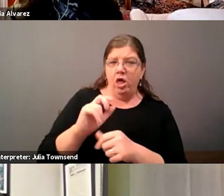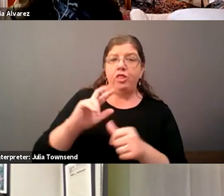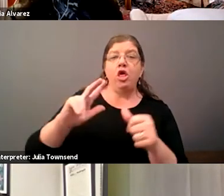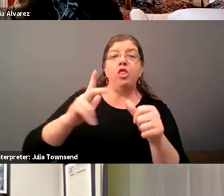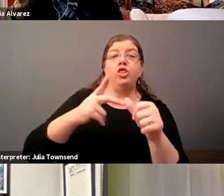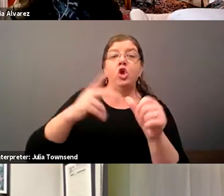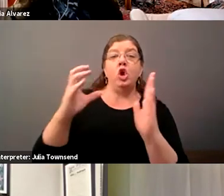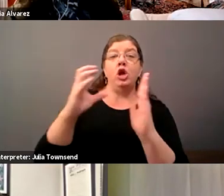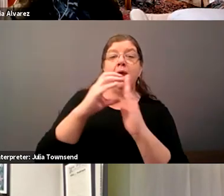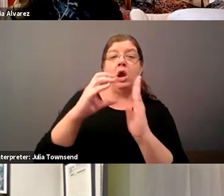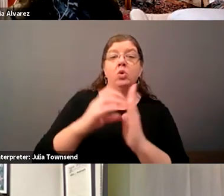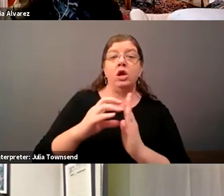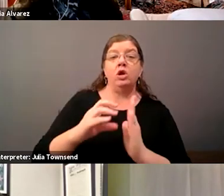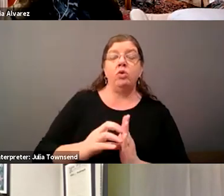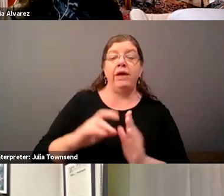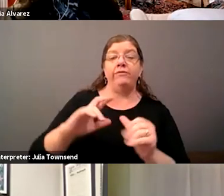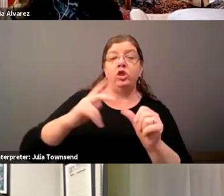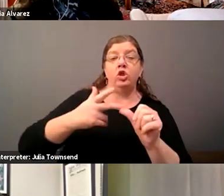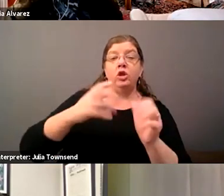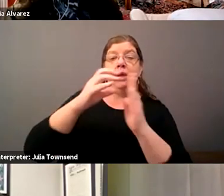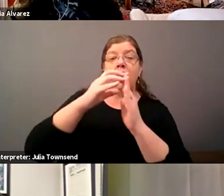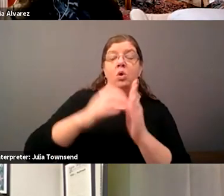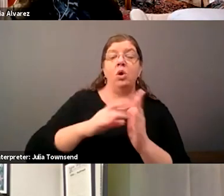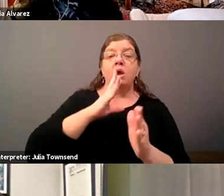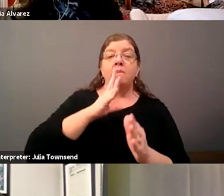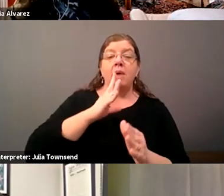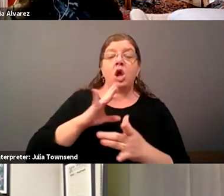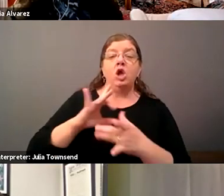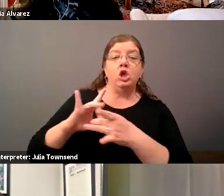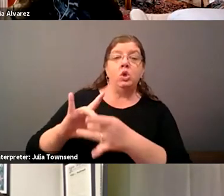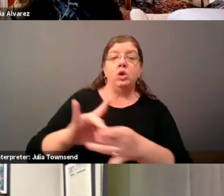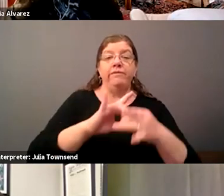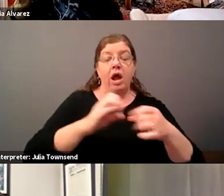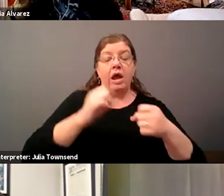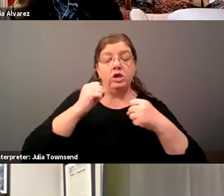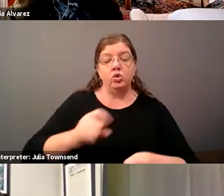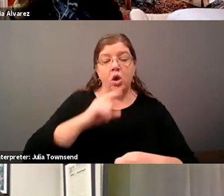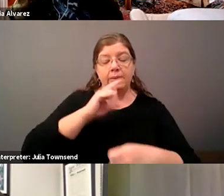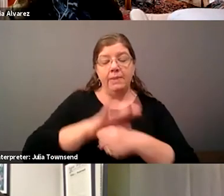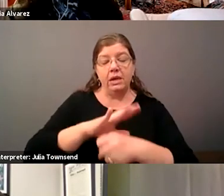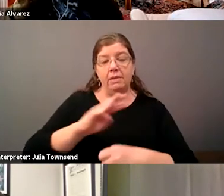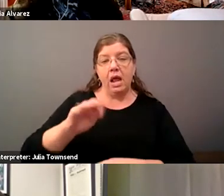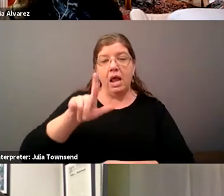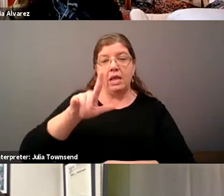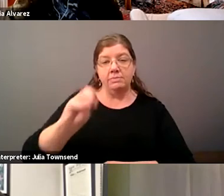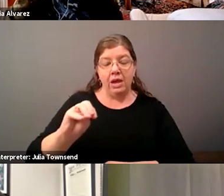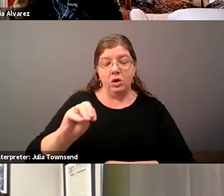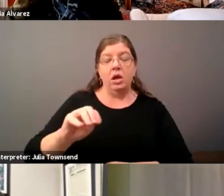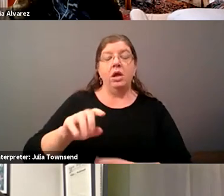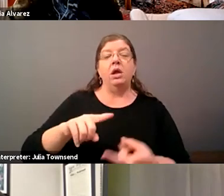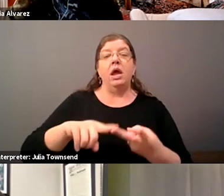paragraph i believe we talked about the unified strong commitment to black lives matter and black